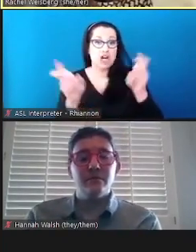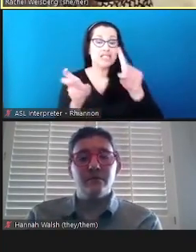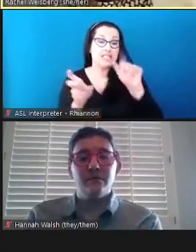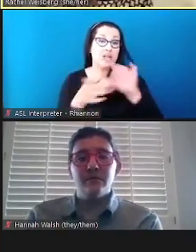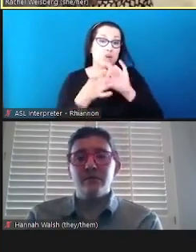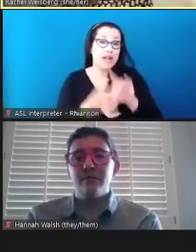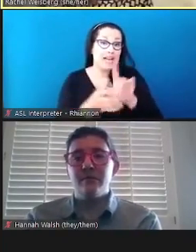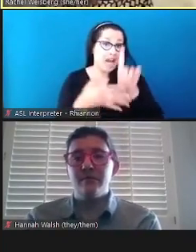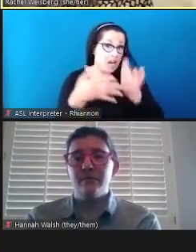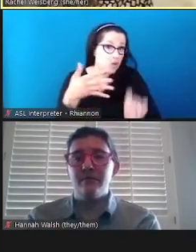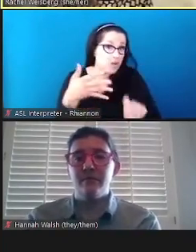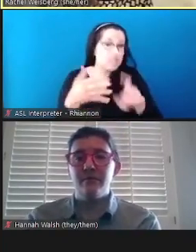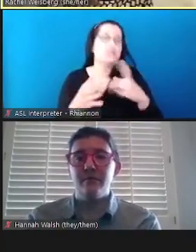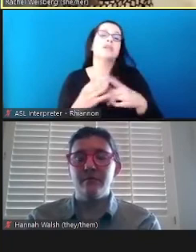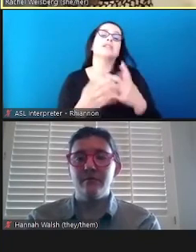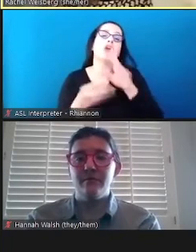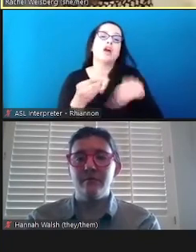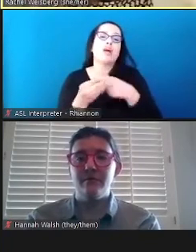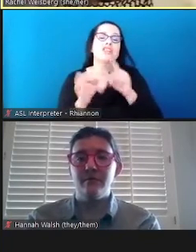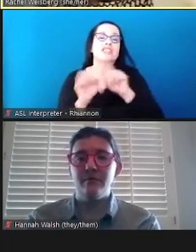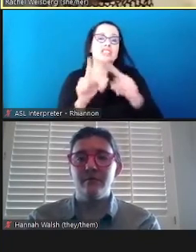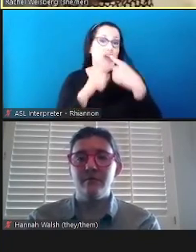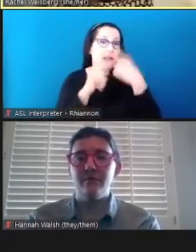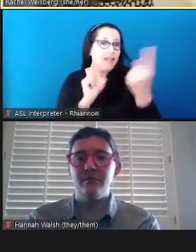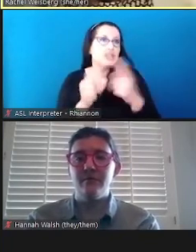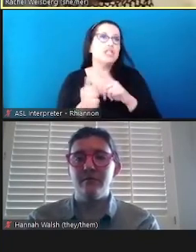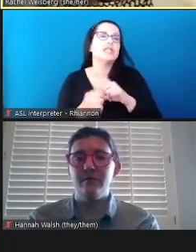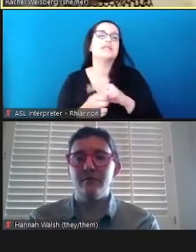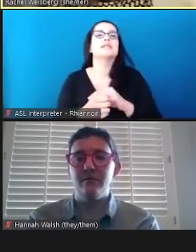about different allergies, there's questions about different